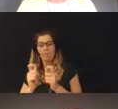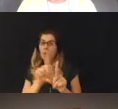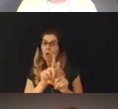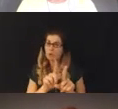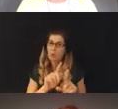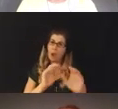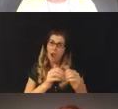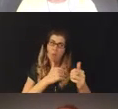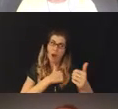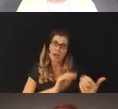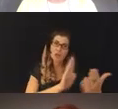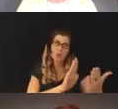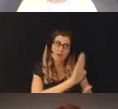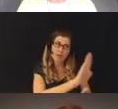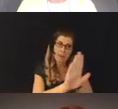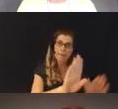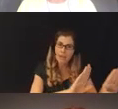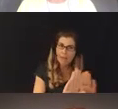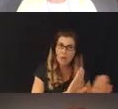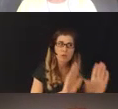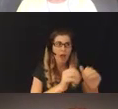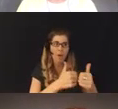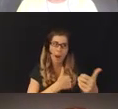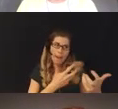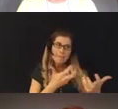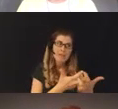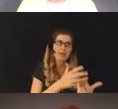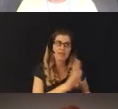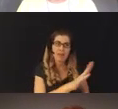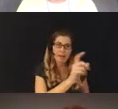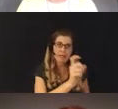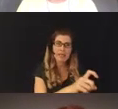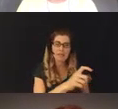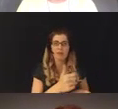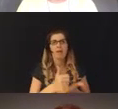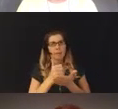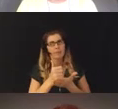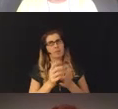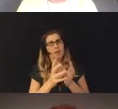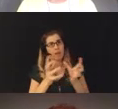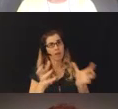how I meet them as human beings and serves to really help that.